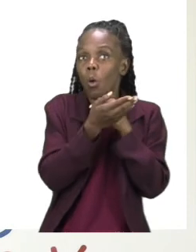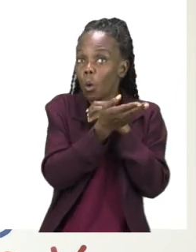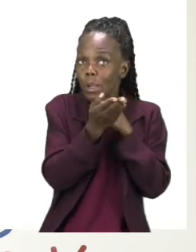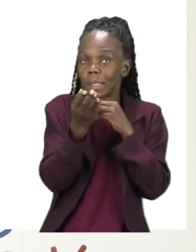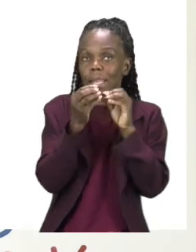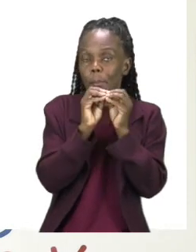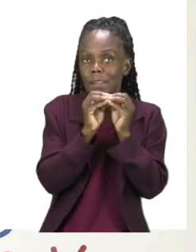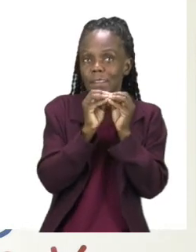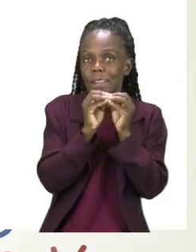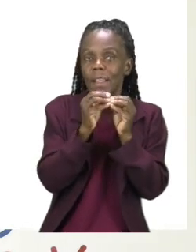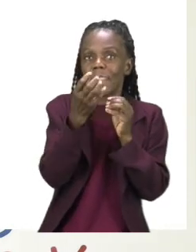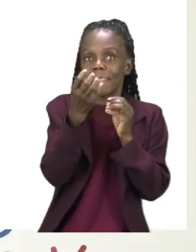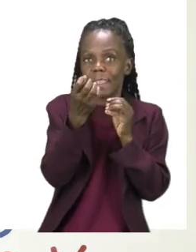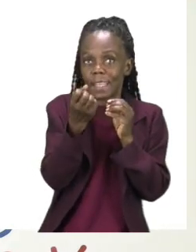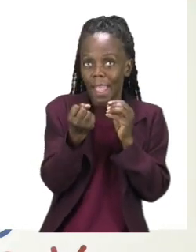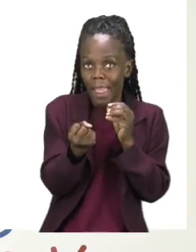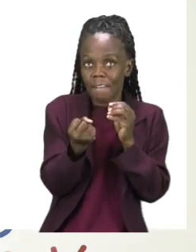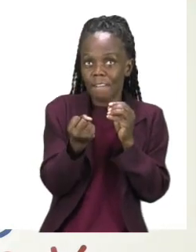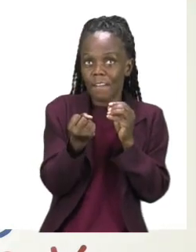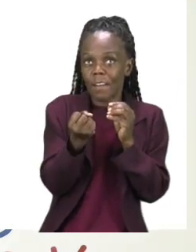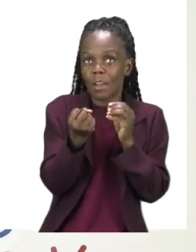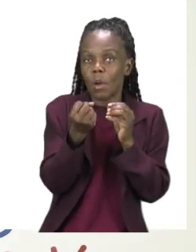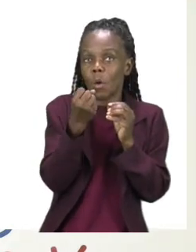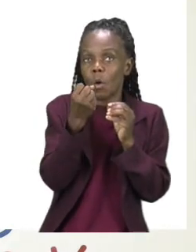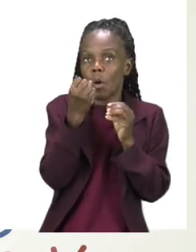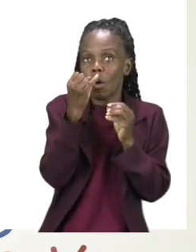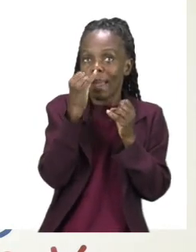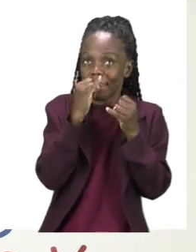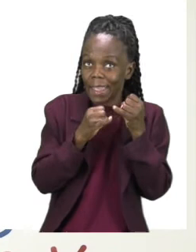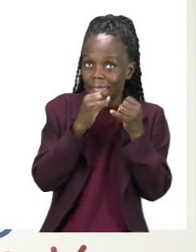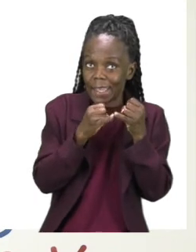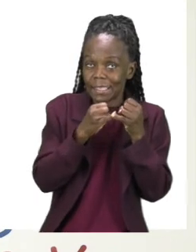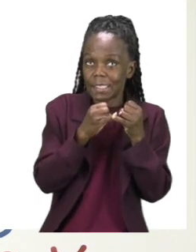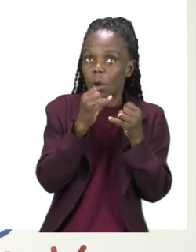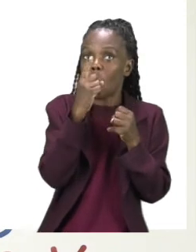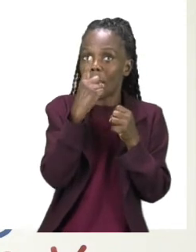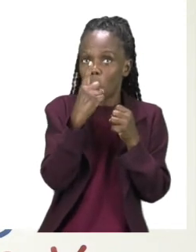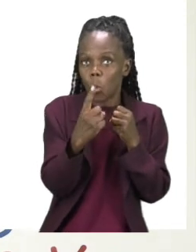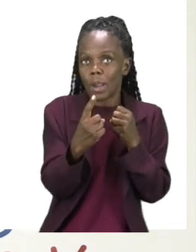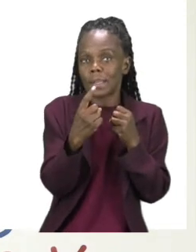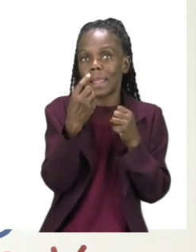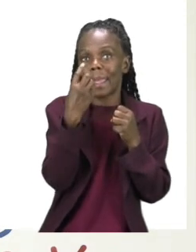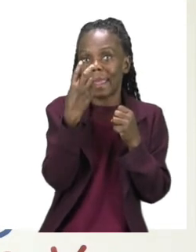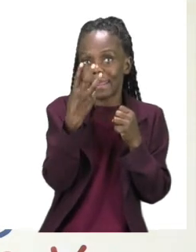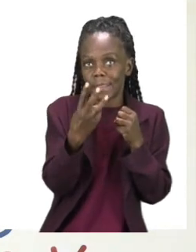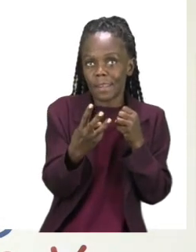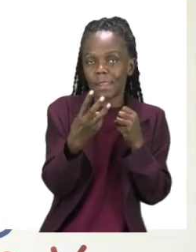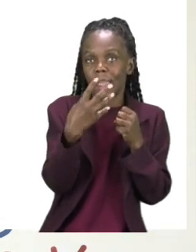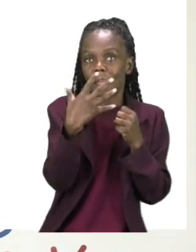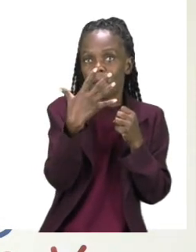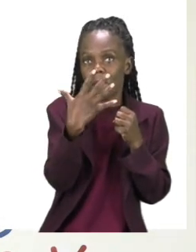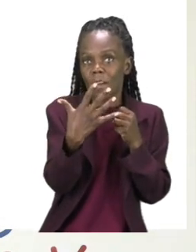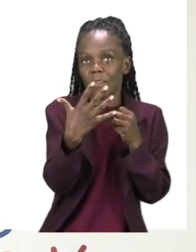1, 3, 5, 7, and 9, you are going